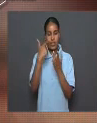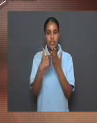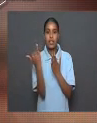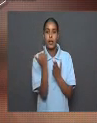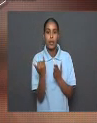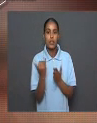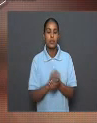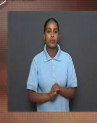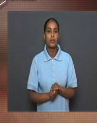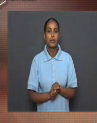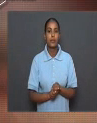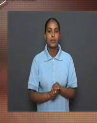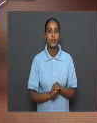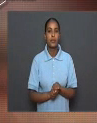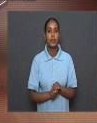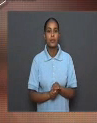image.